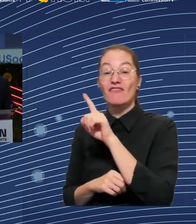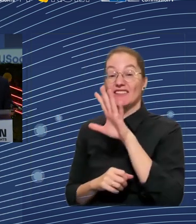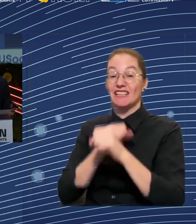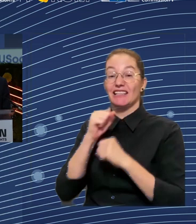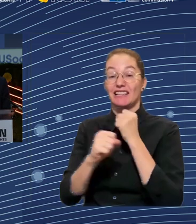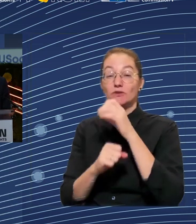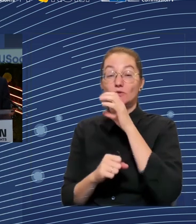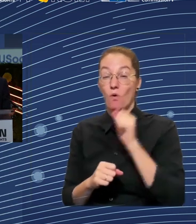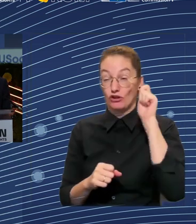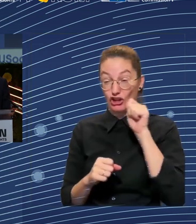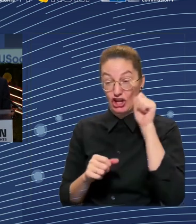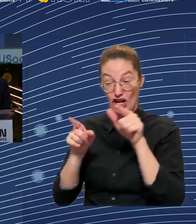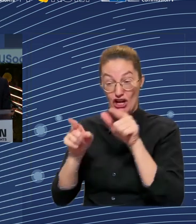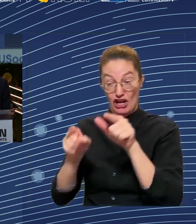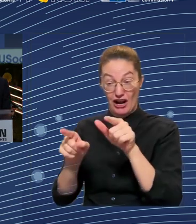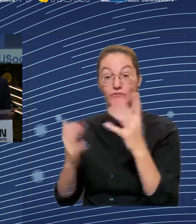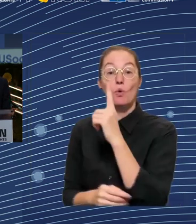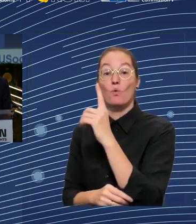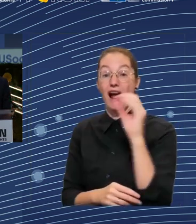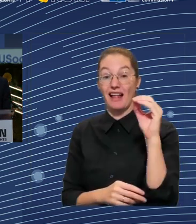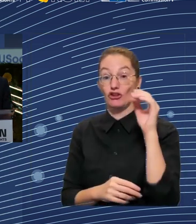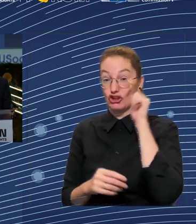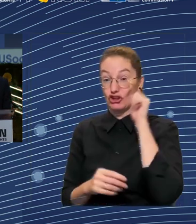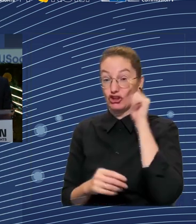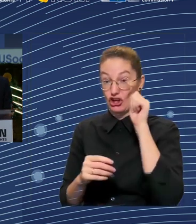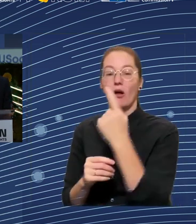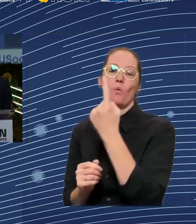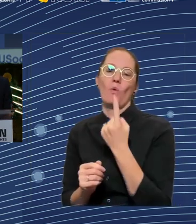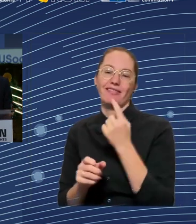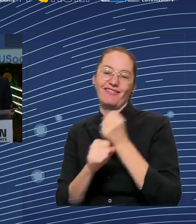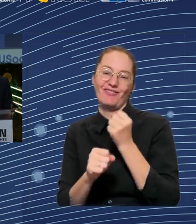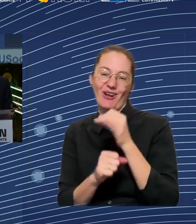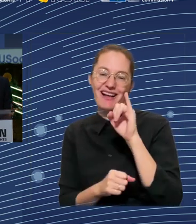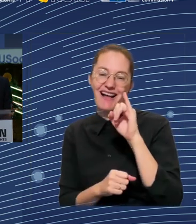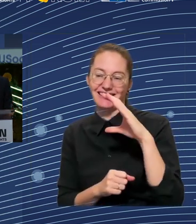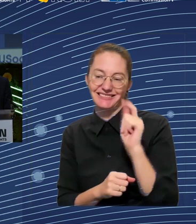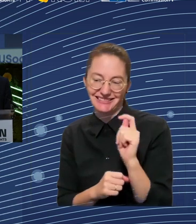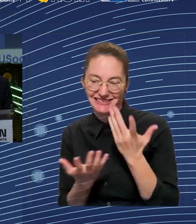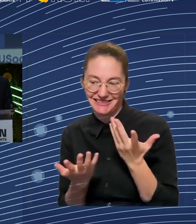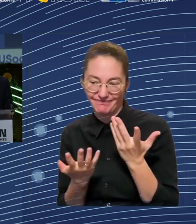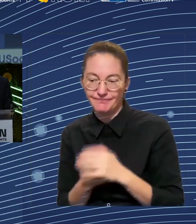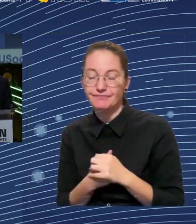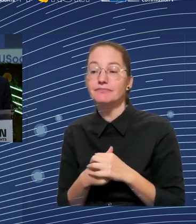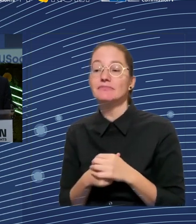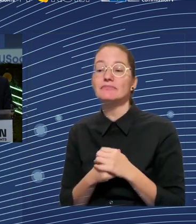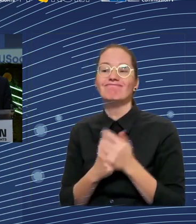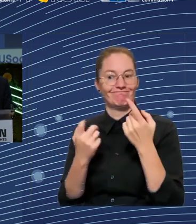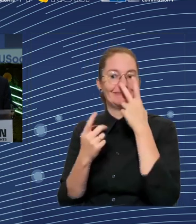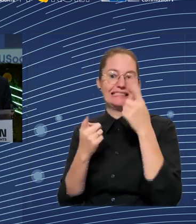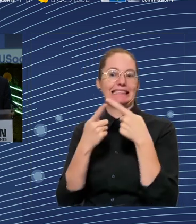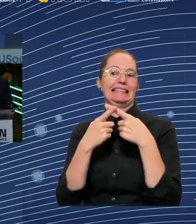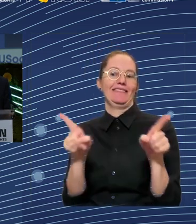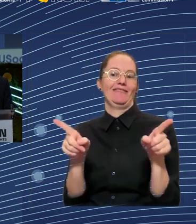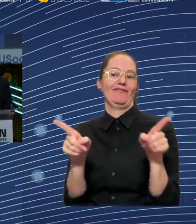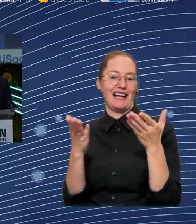gap in employment in these occupational groups. In blue, you have the proportion of all women who work in